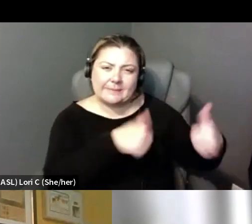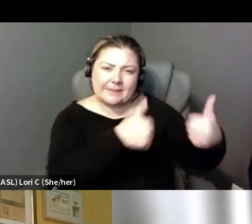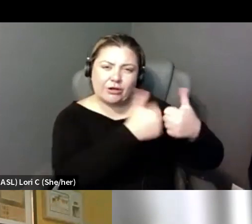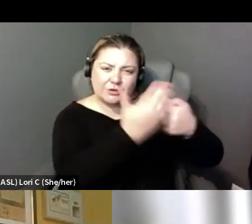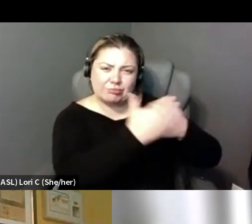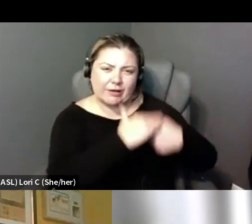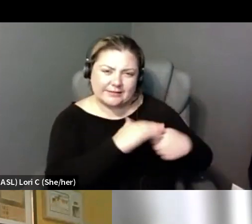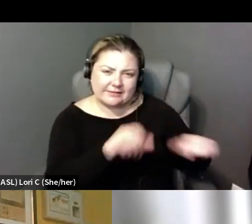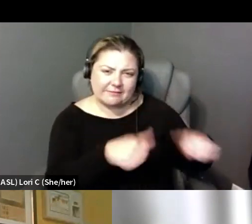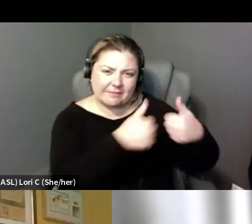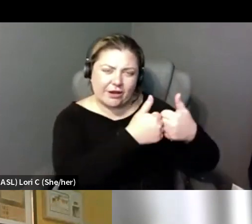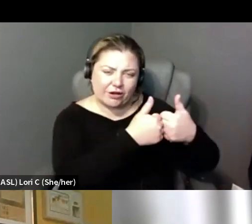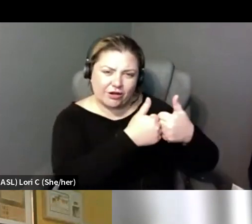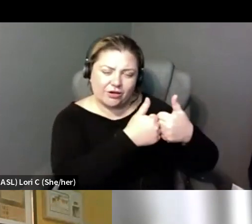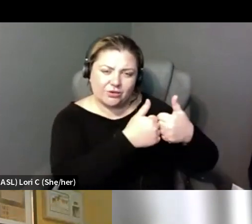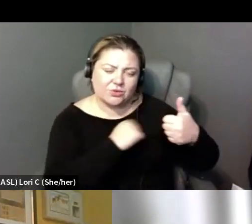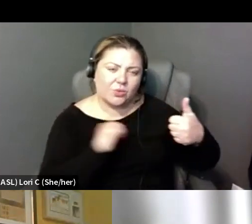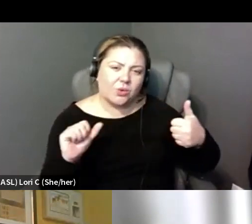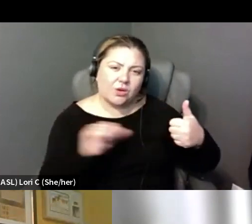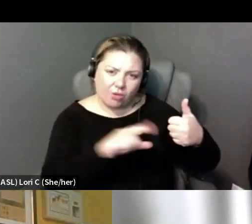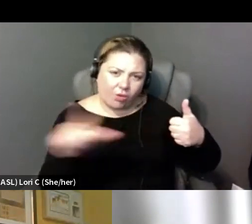together as a community move forward.